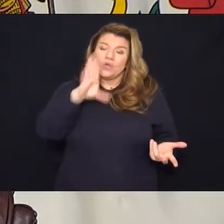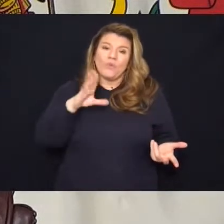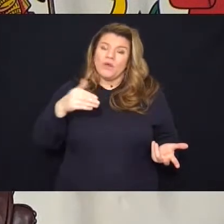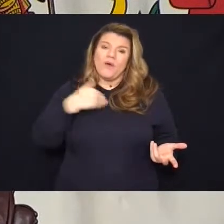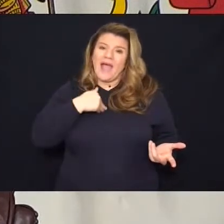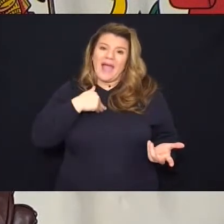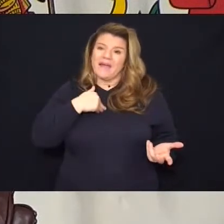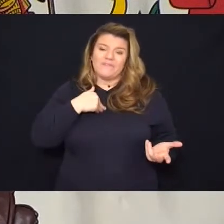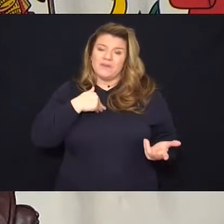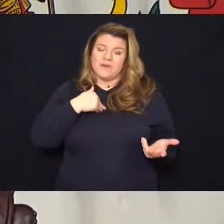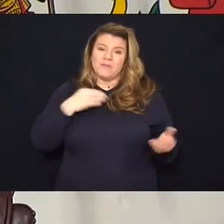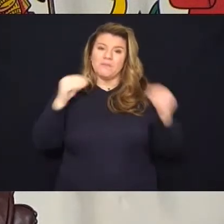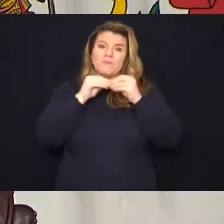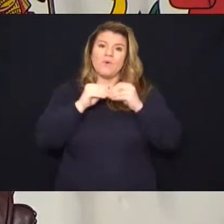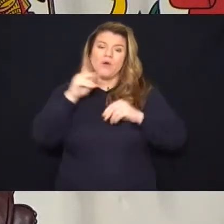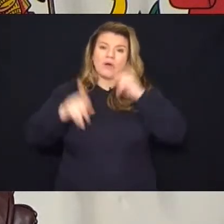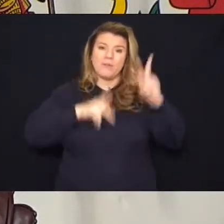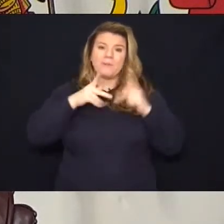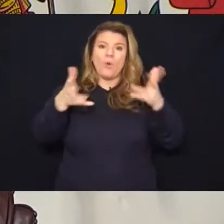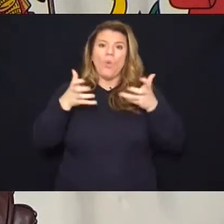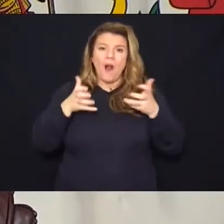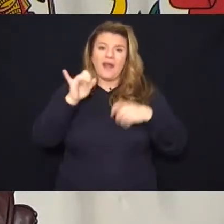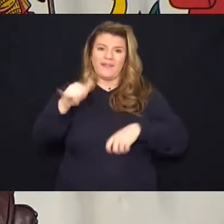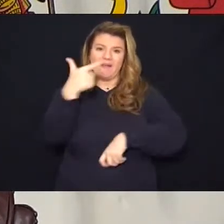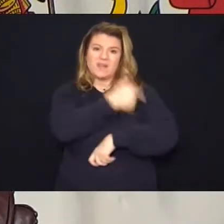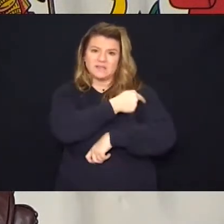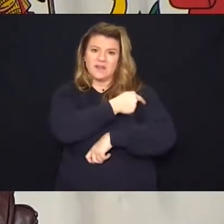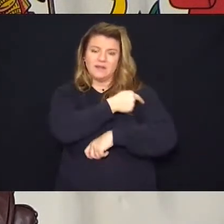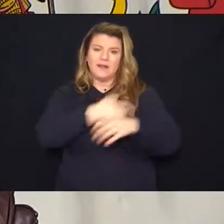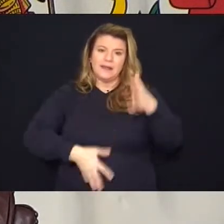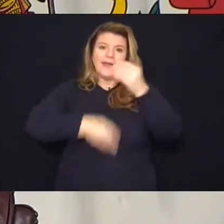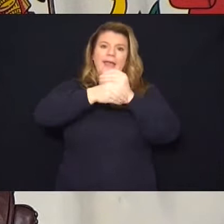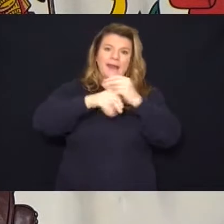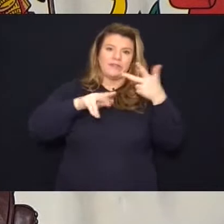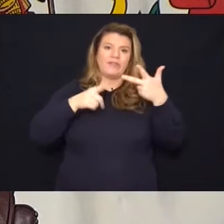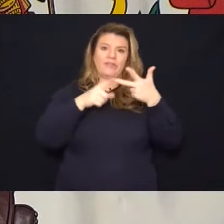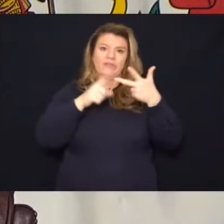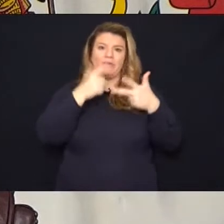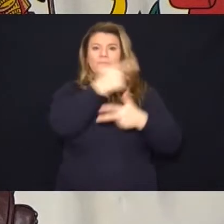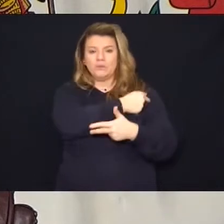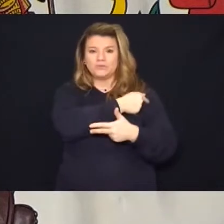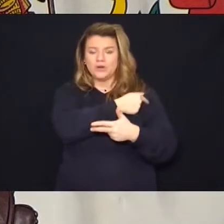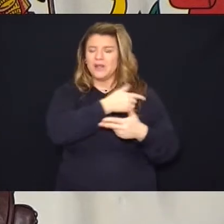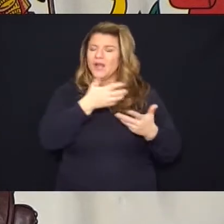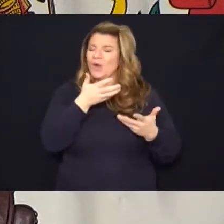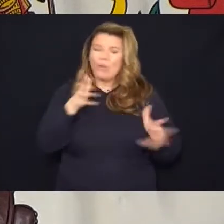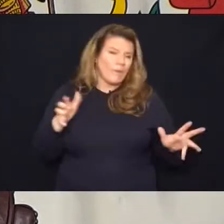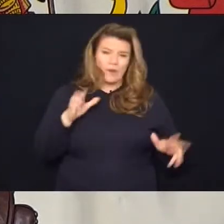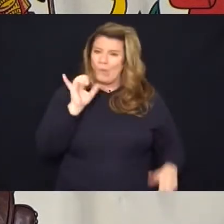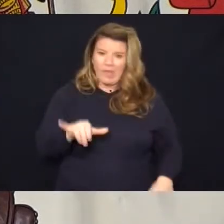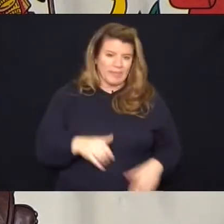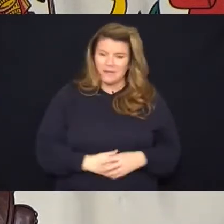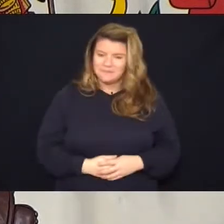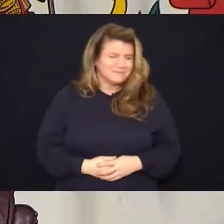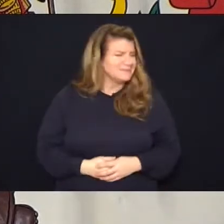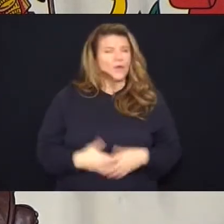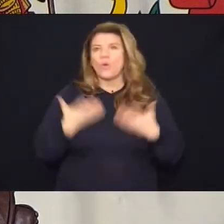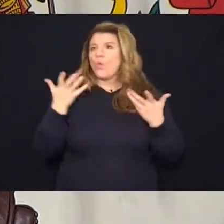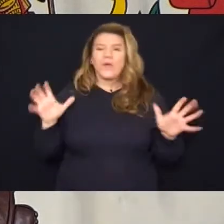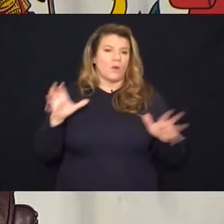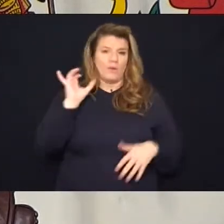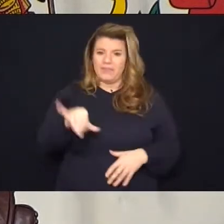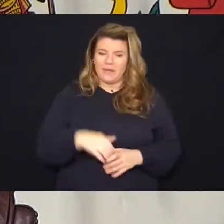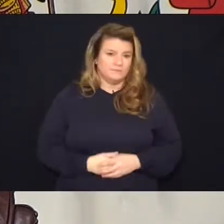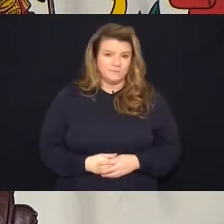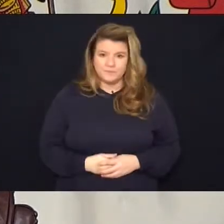people running to get vaccinated or get their booster shots. You know, we don't want that. We don't want that at